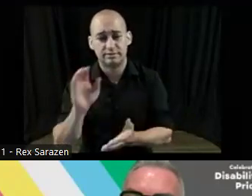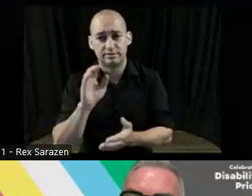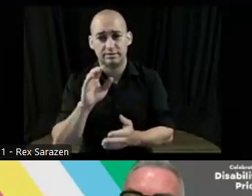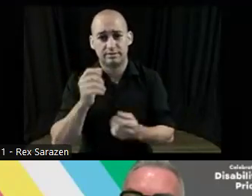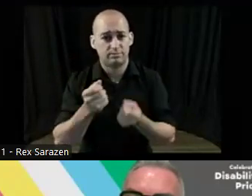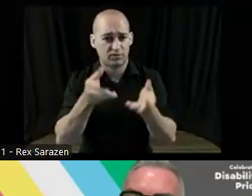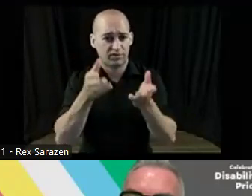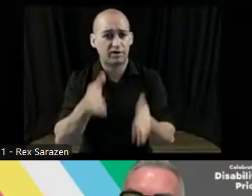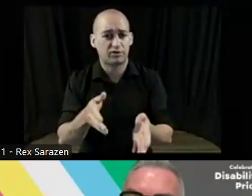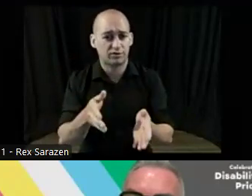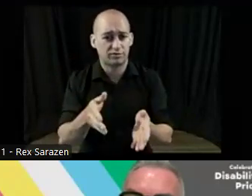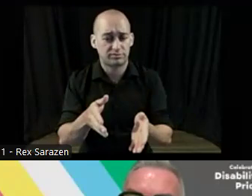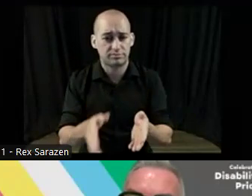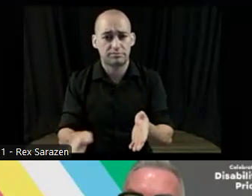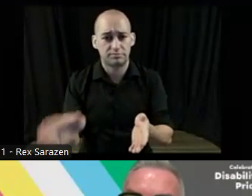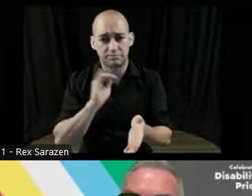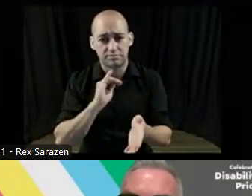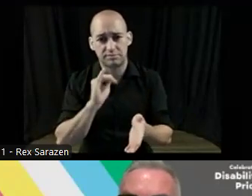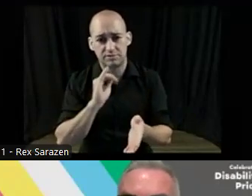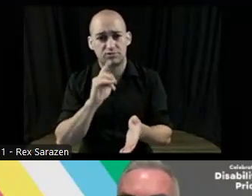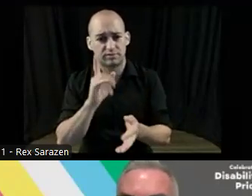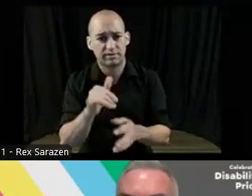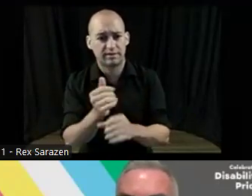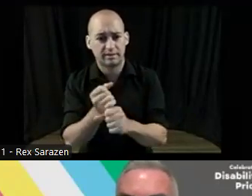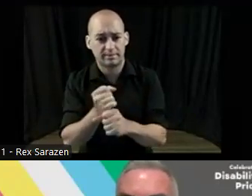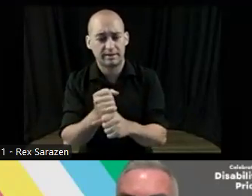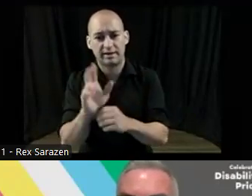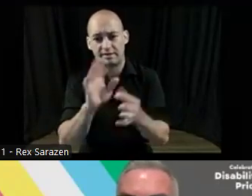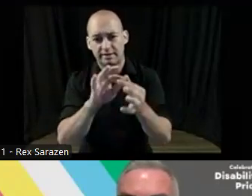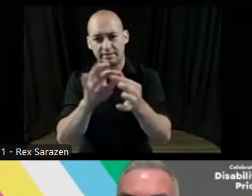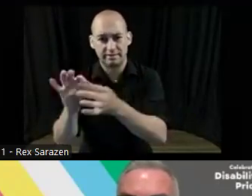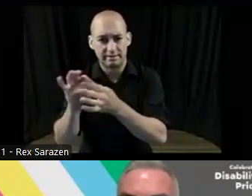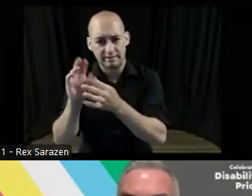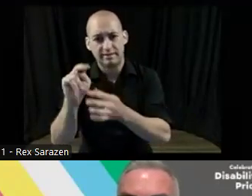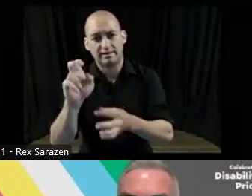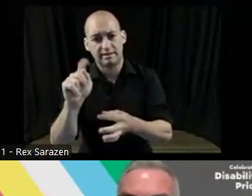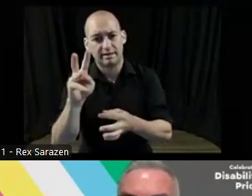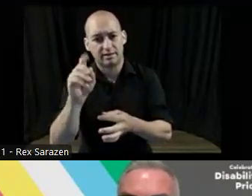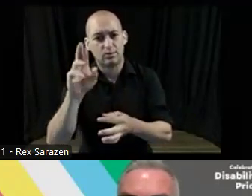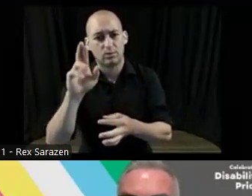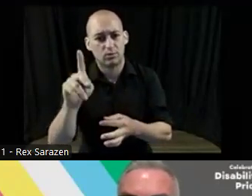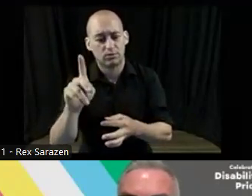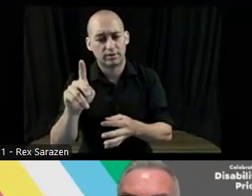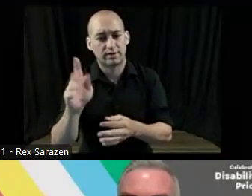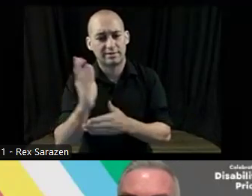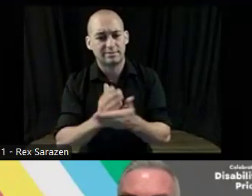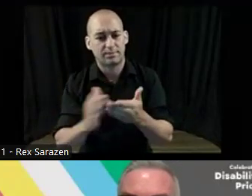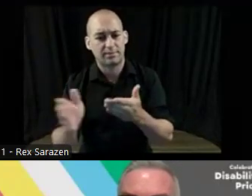provider is really creating like a network and something that